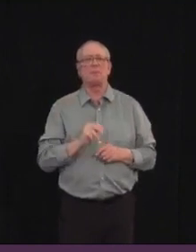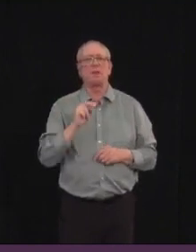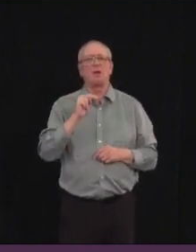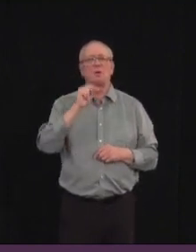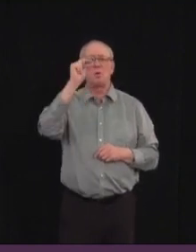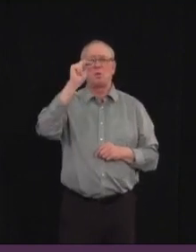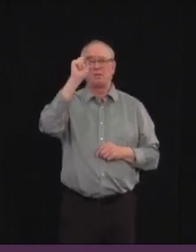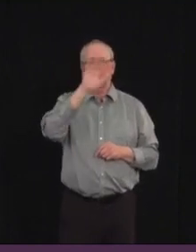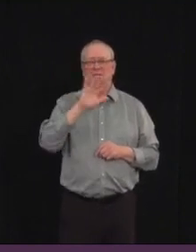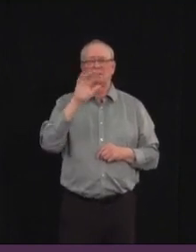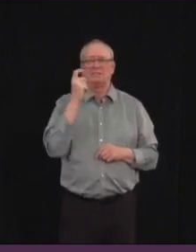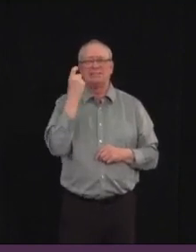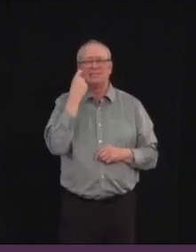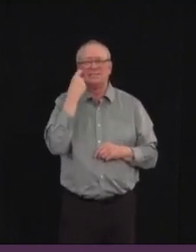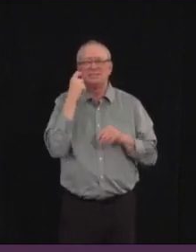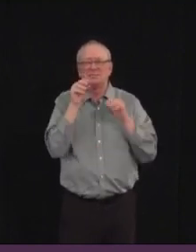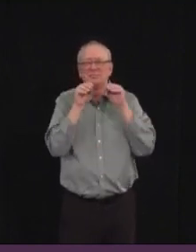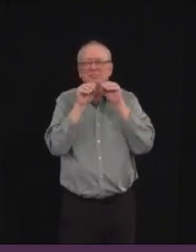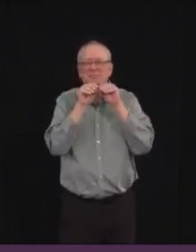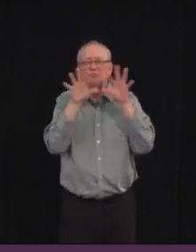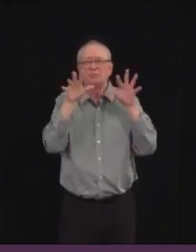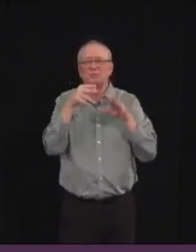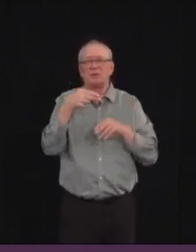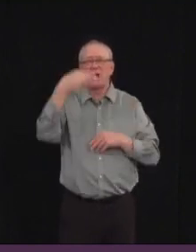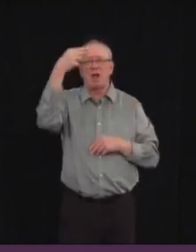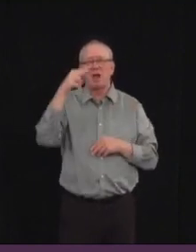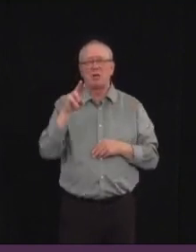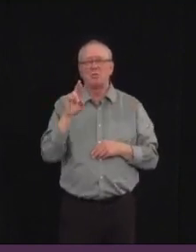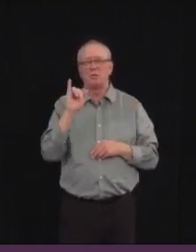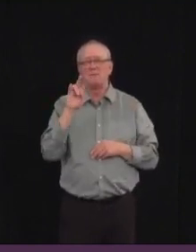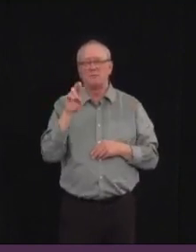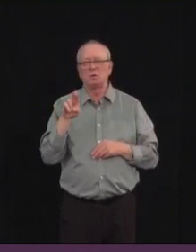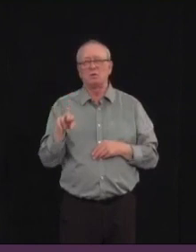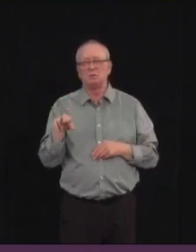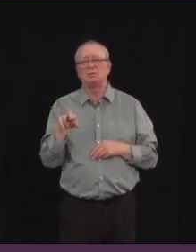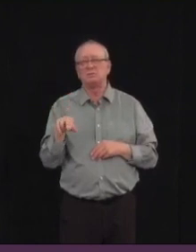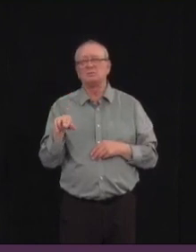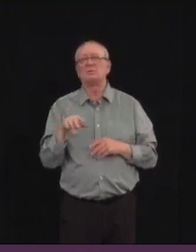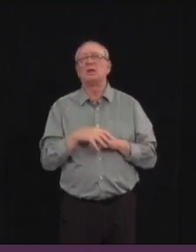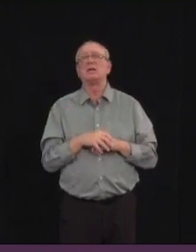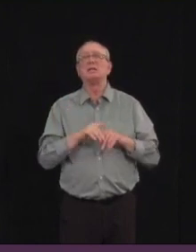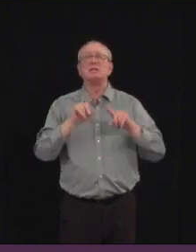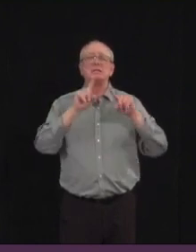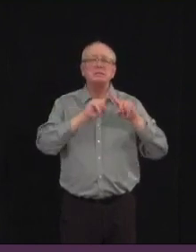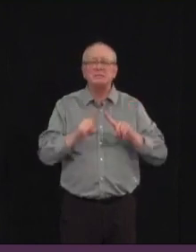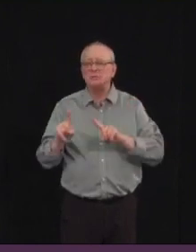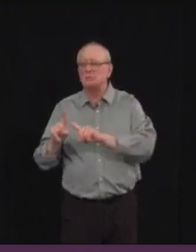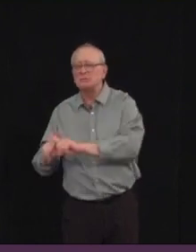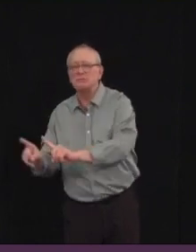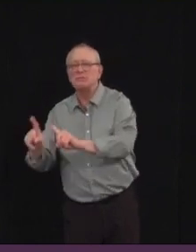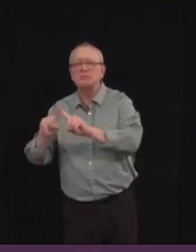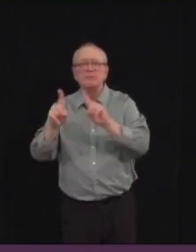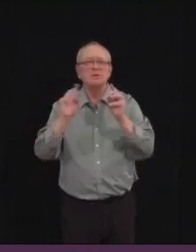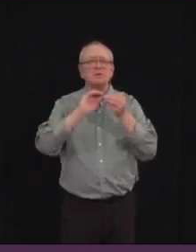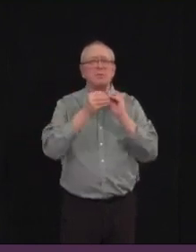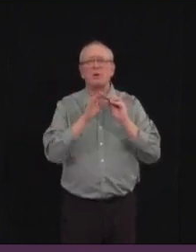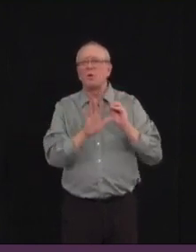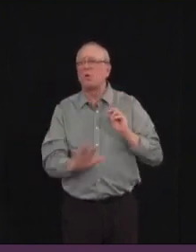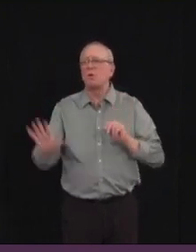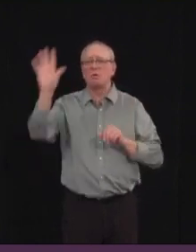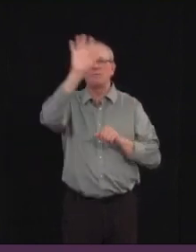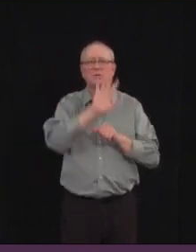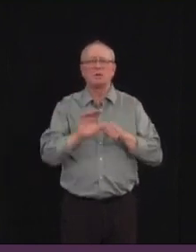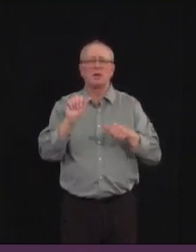involving High River. These regional differences are due to many factors, but it is something that we need to keep in mind as we consider